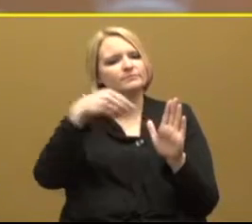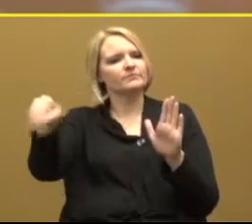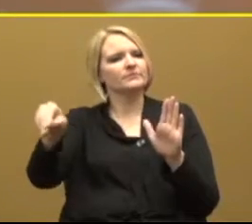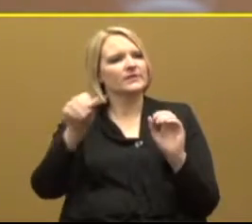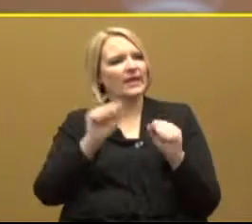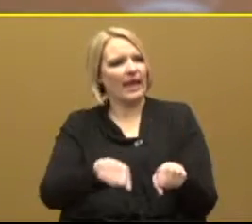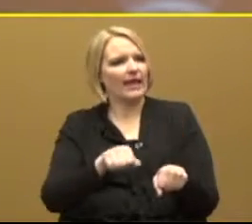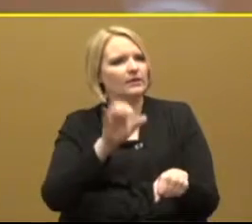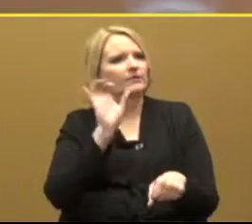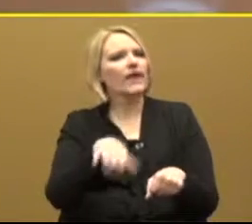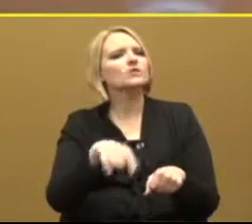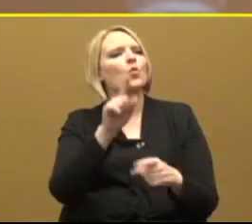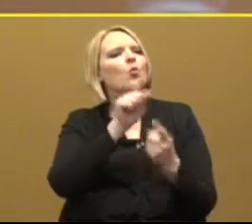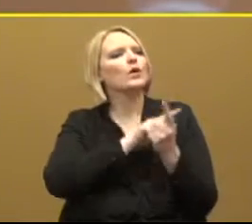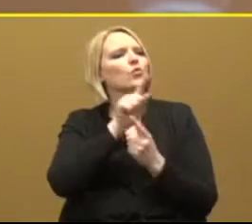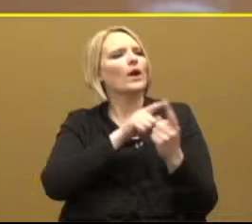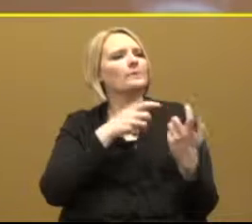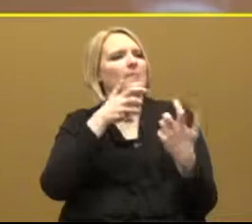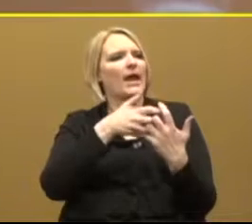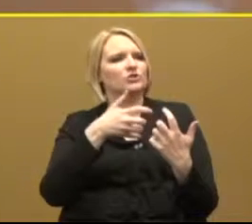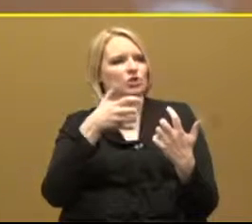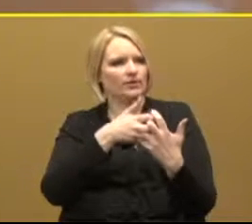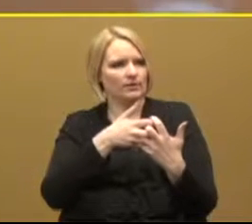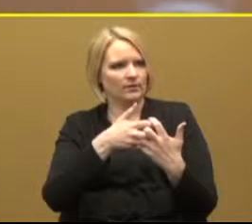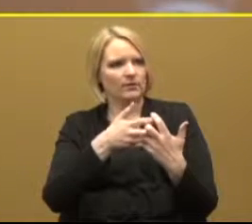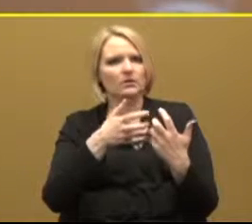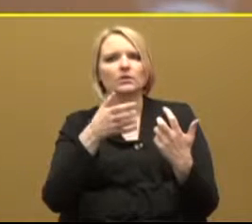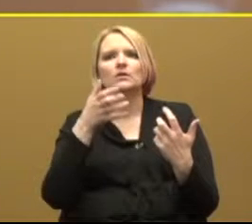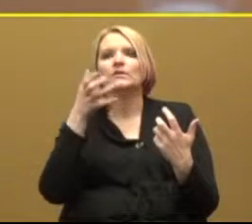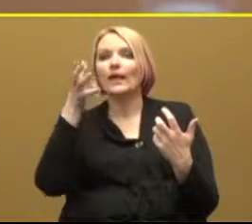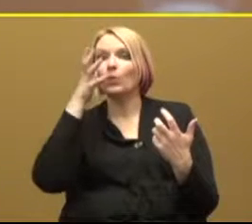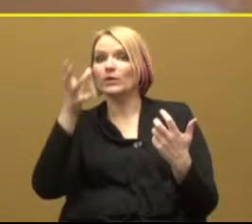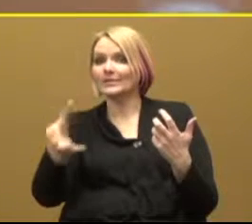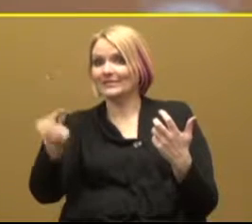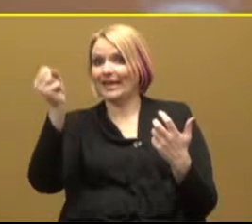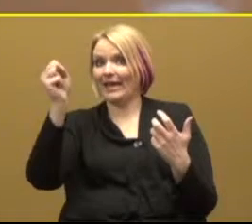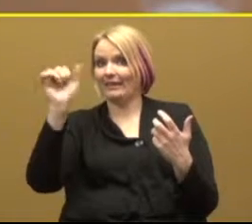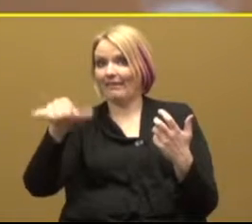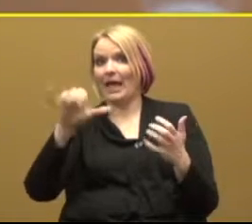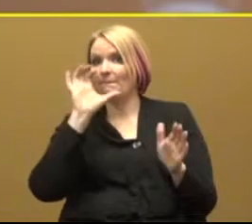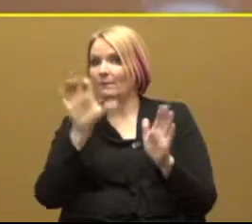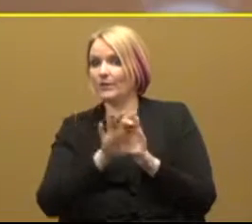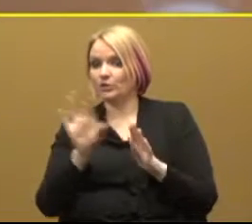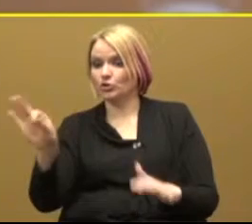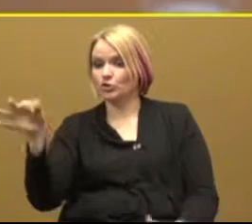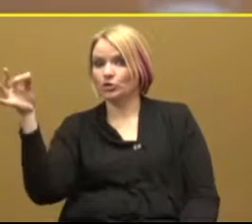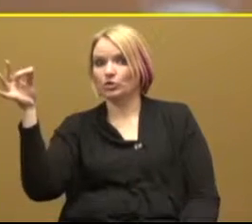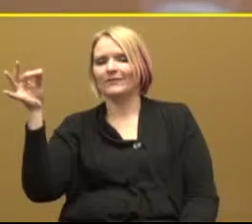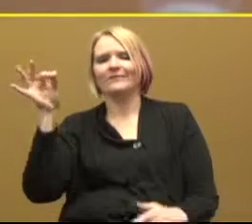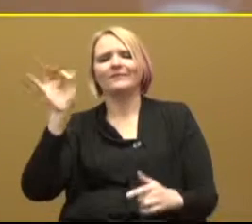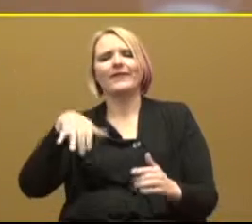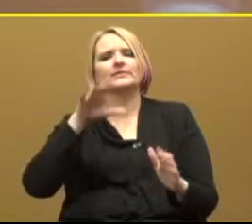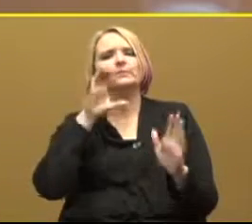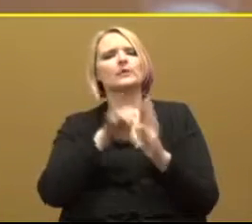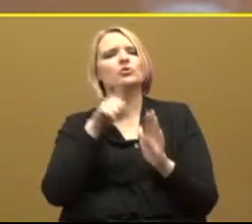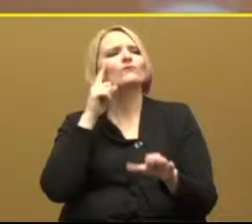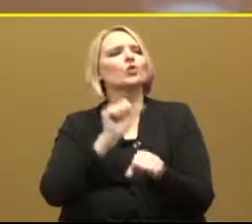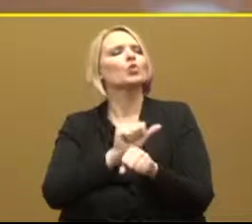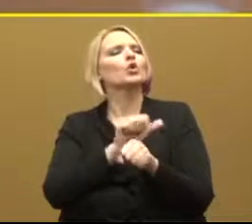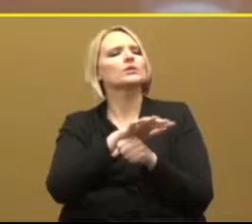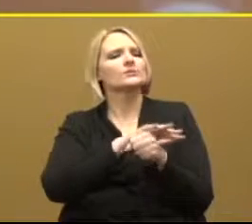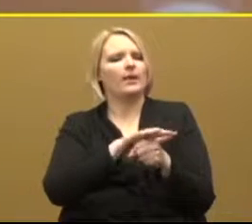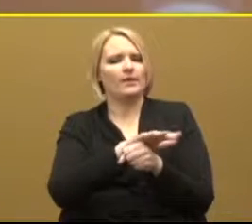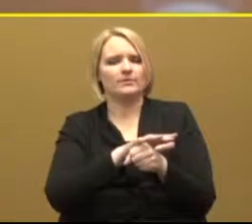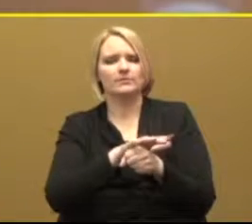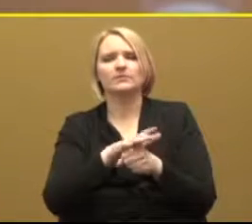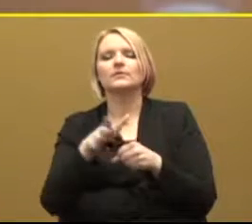it. Those are one-to-one matching. So they take this picture, that's actually the picture for